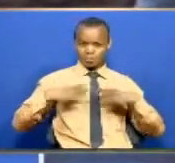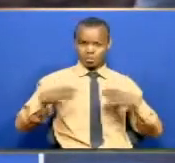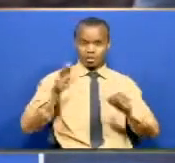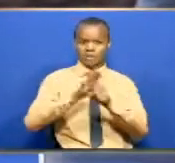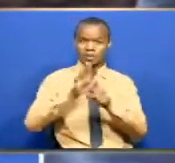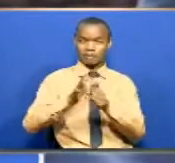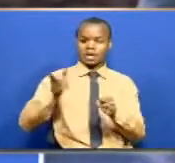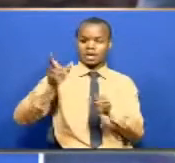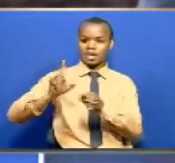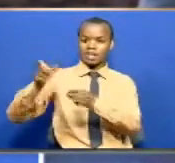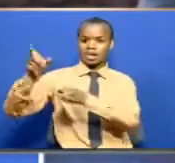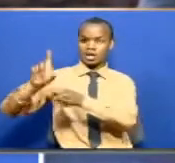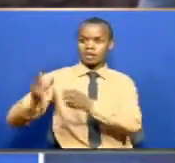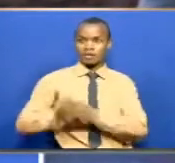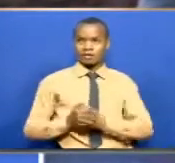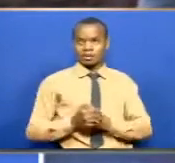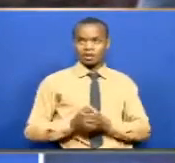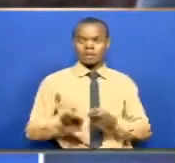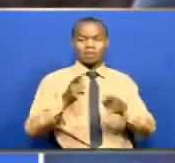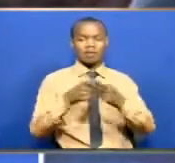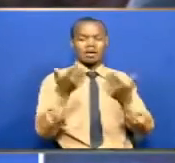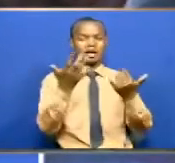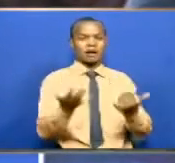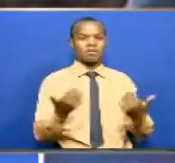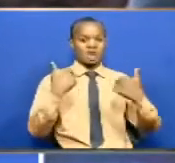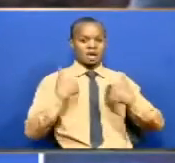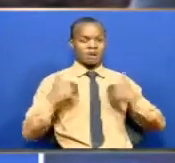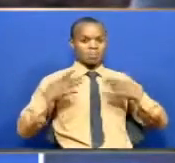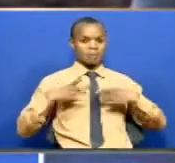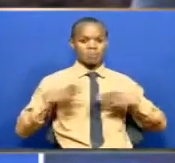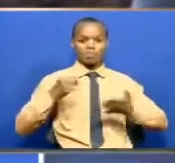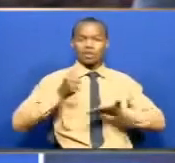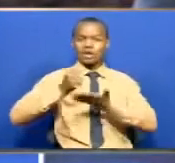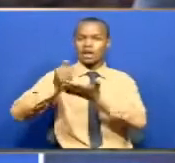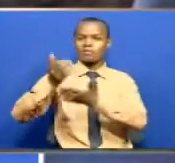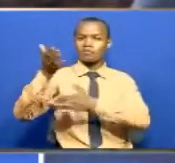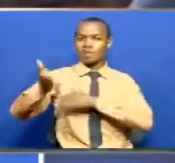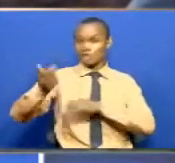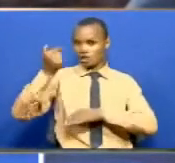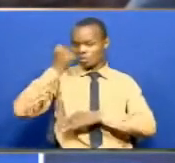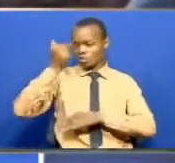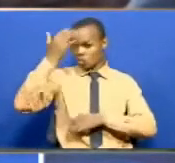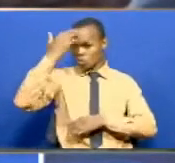to us. As at now, we have some that we normally assist from home. We cannot